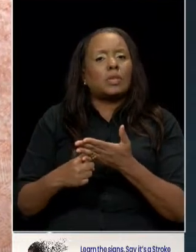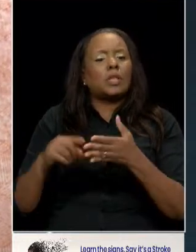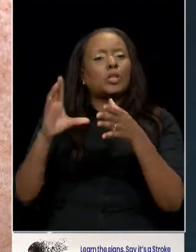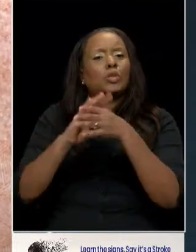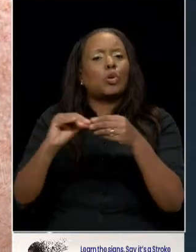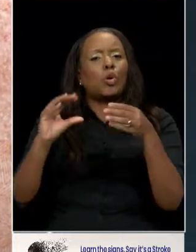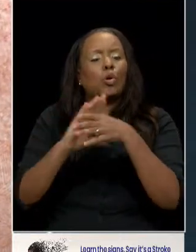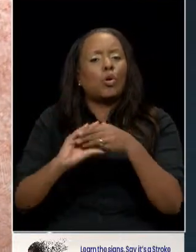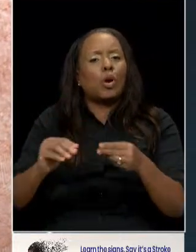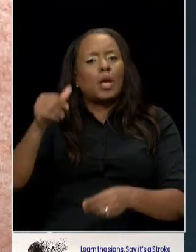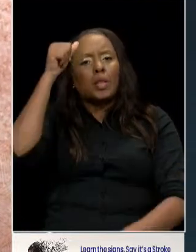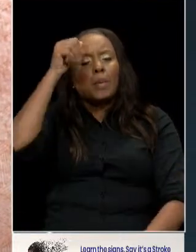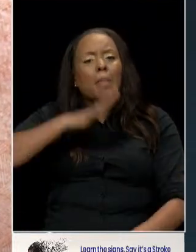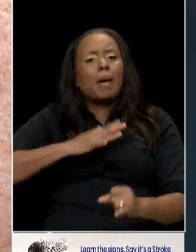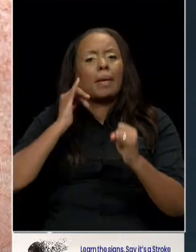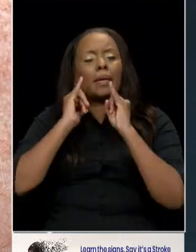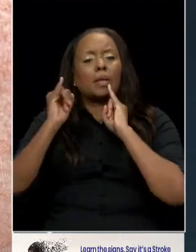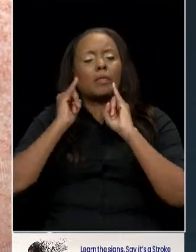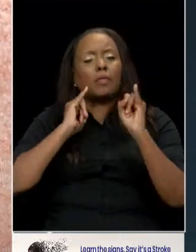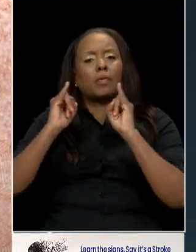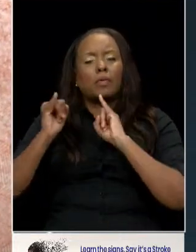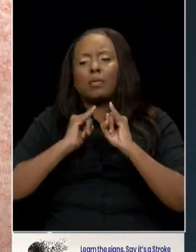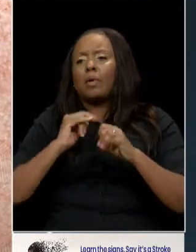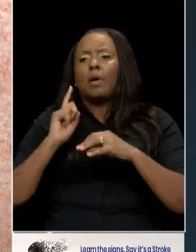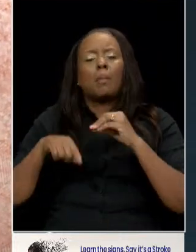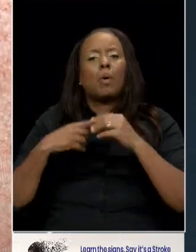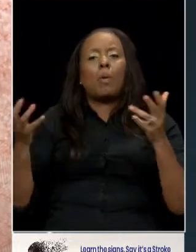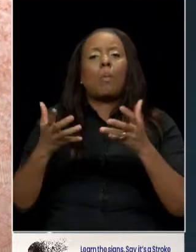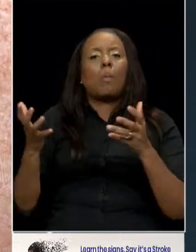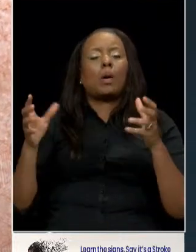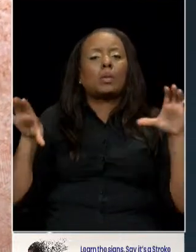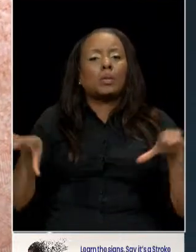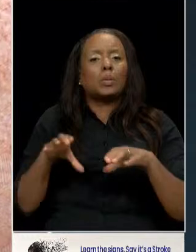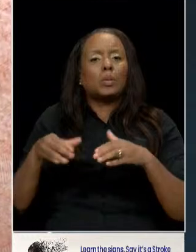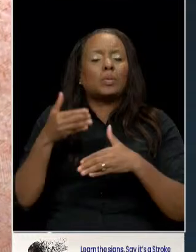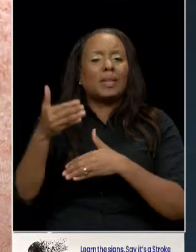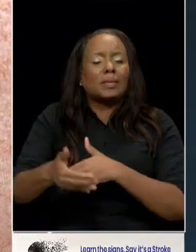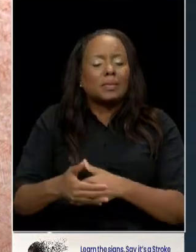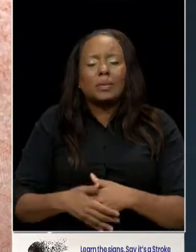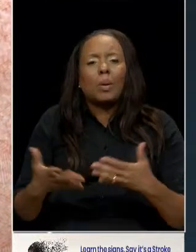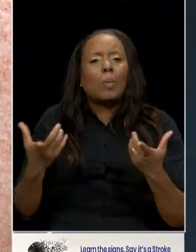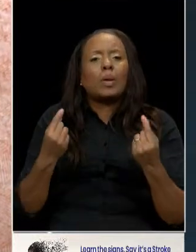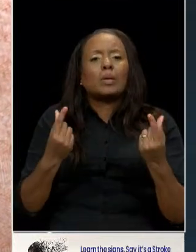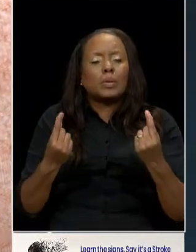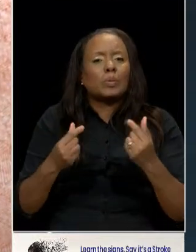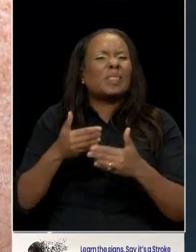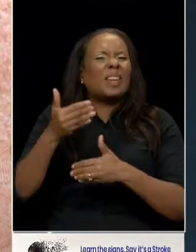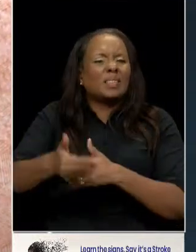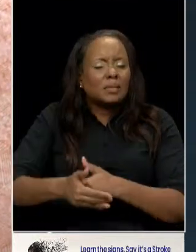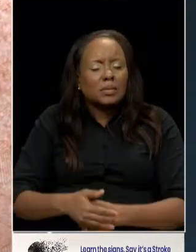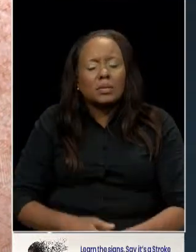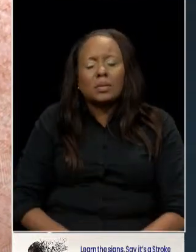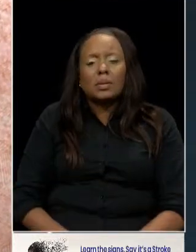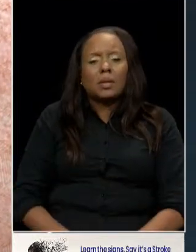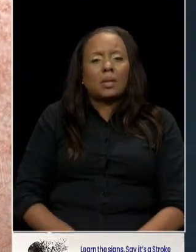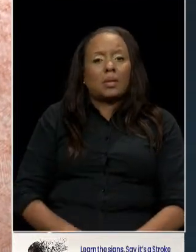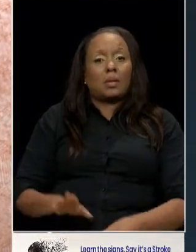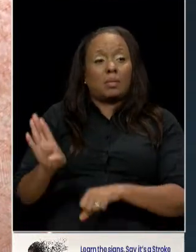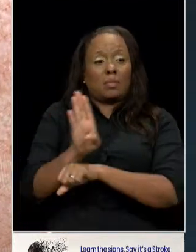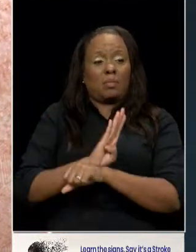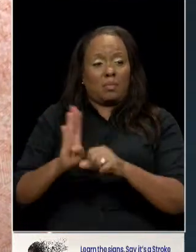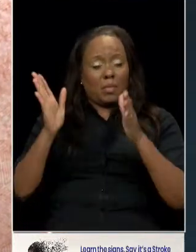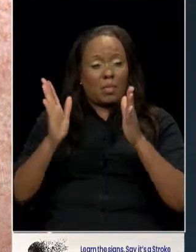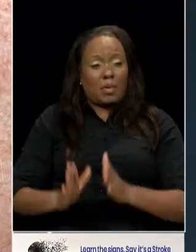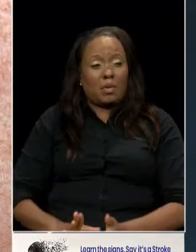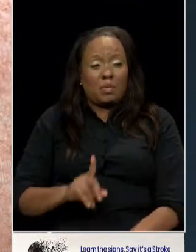thought about with respect to what was his next step. And as Dr. Ferdinand was speaking of, Barbadians do have a